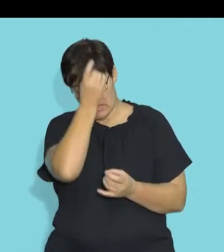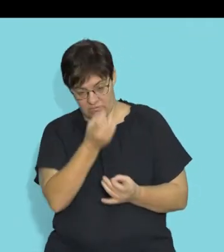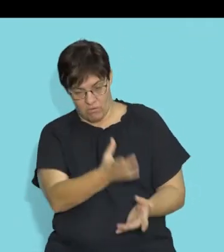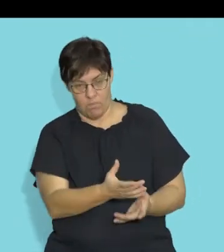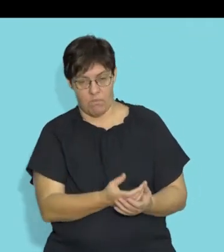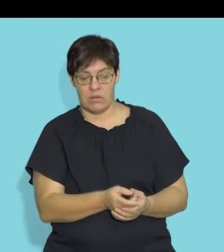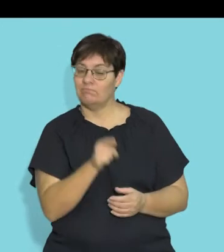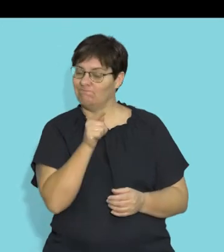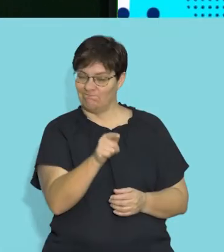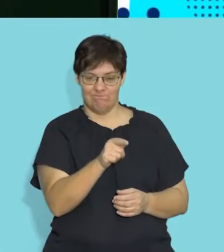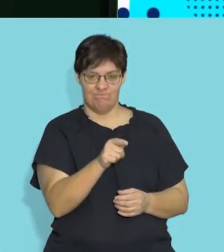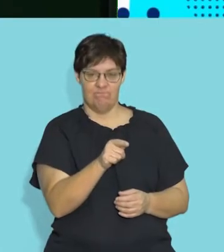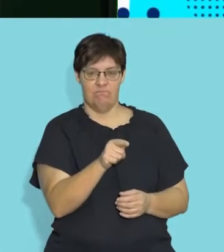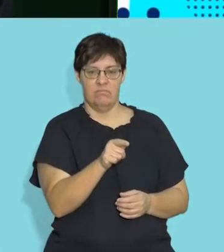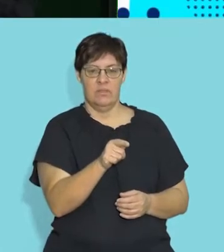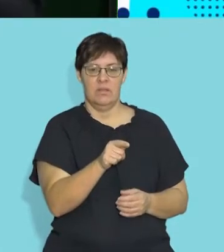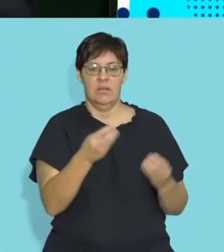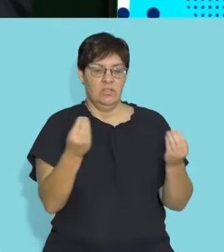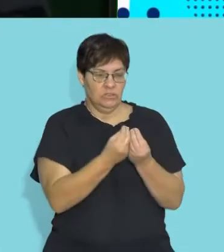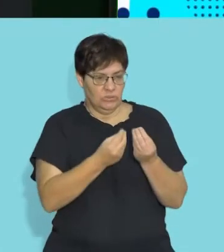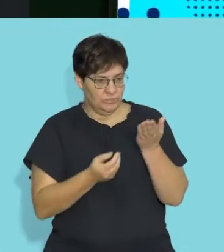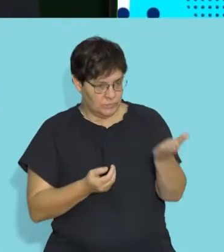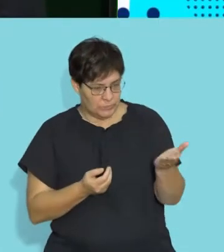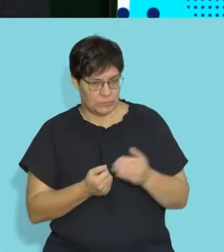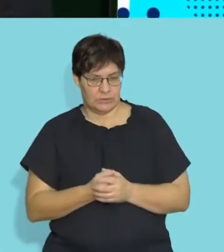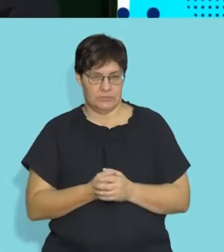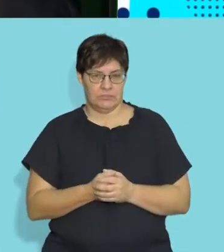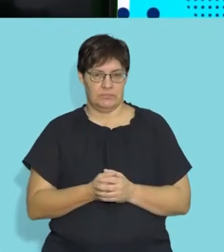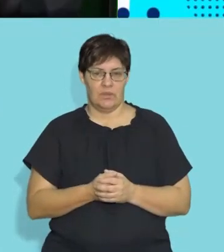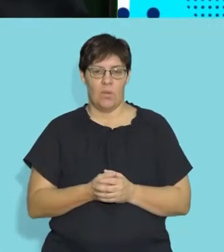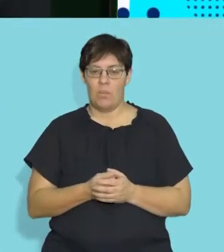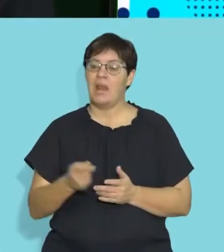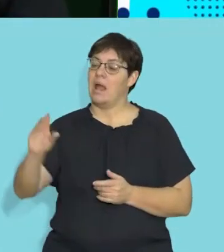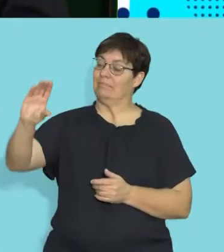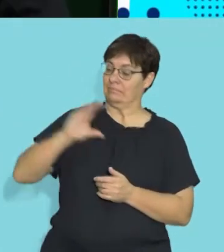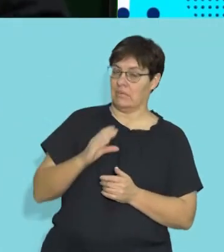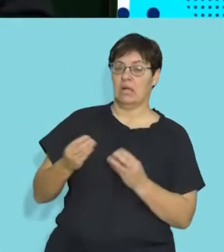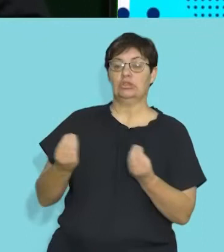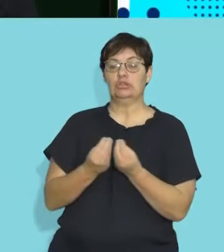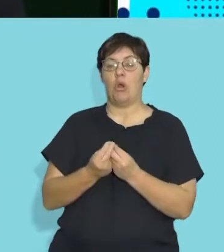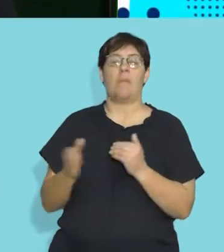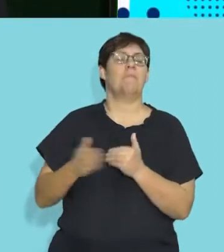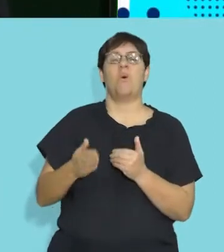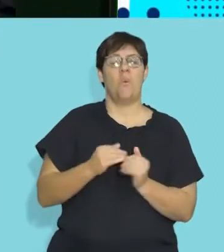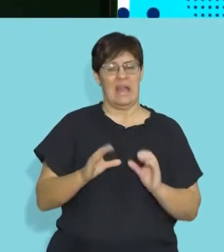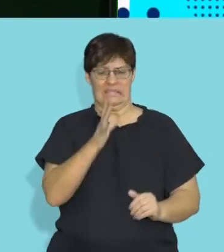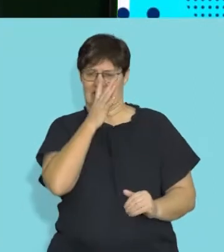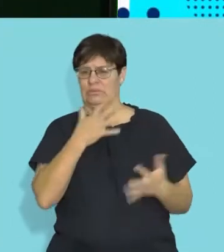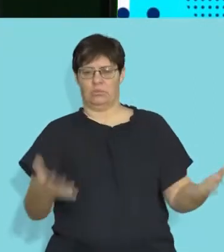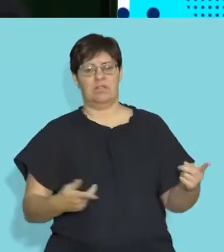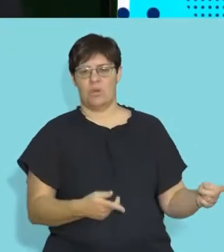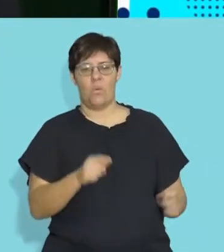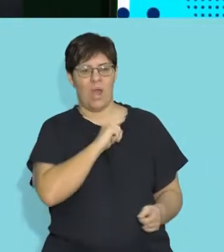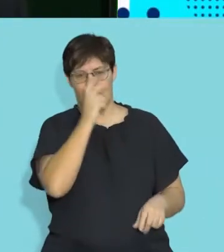needs to inform you that, listen here, this is the stock on hand. Obviously, do not send excess stock because